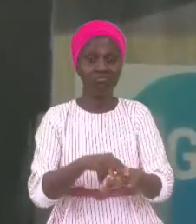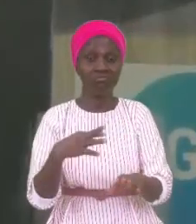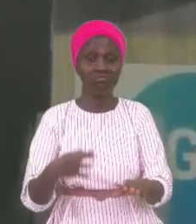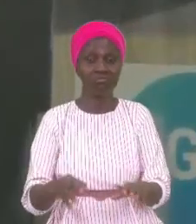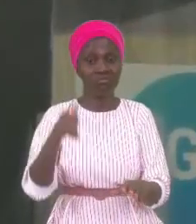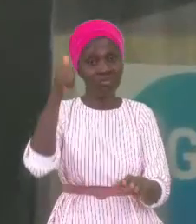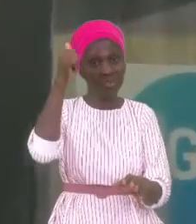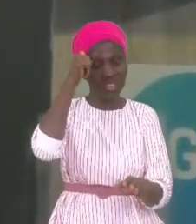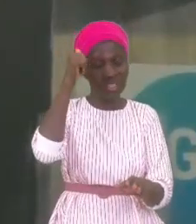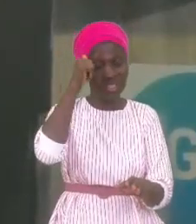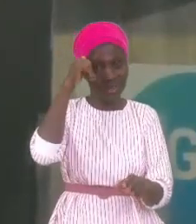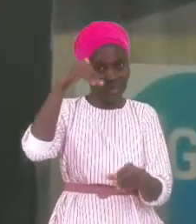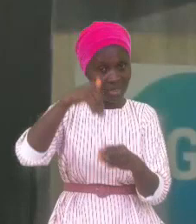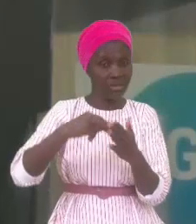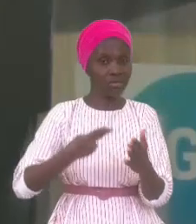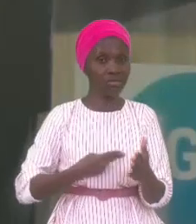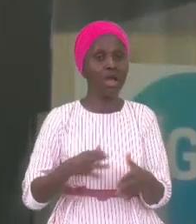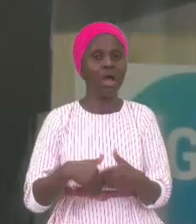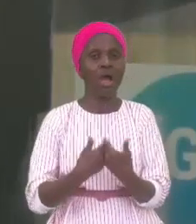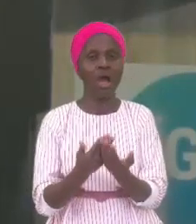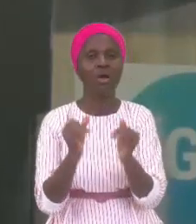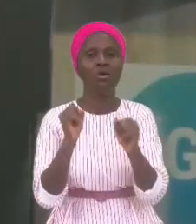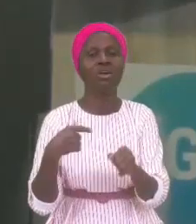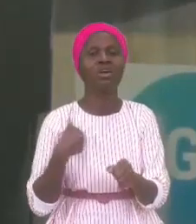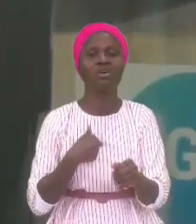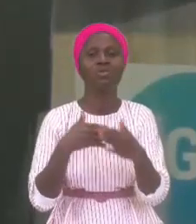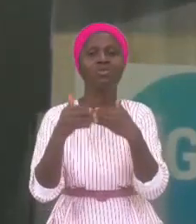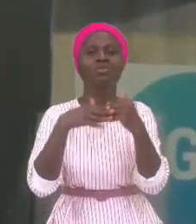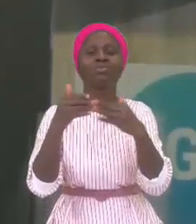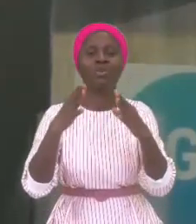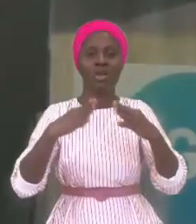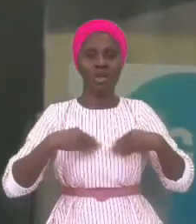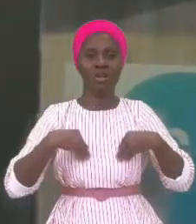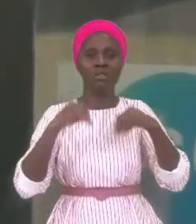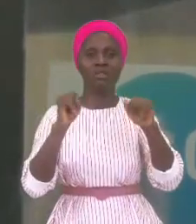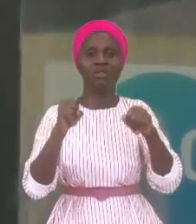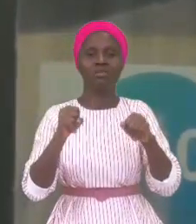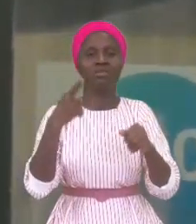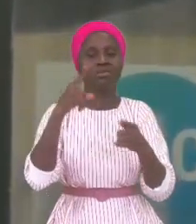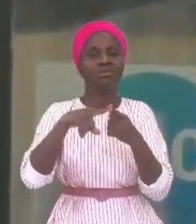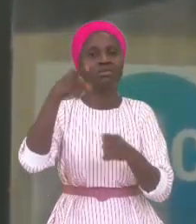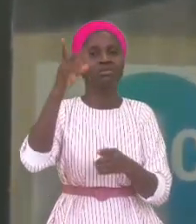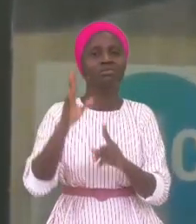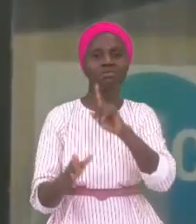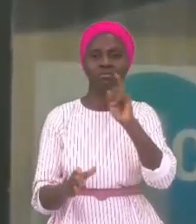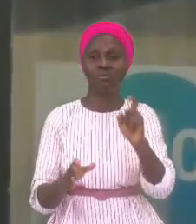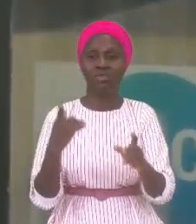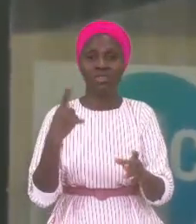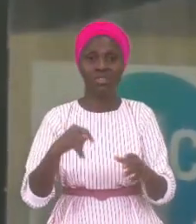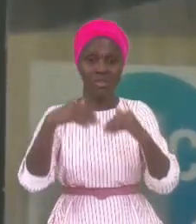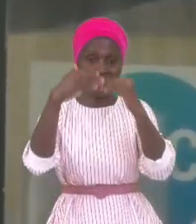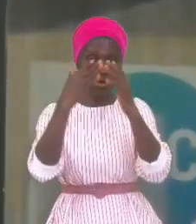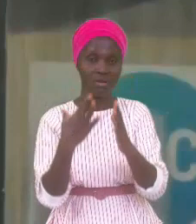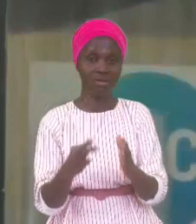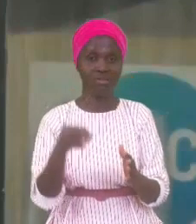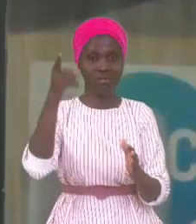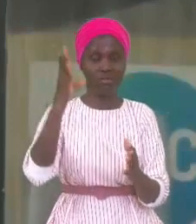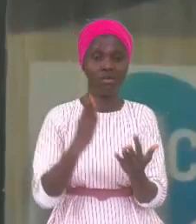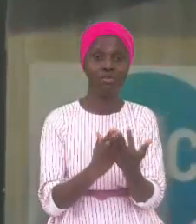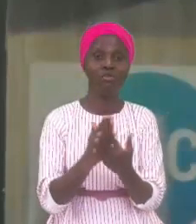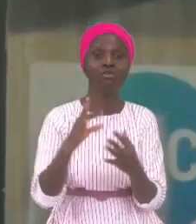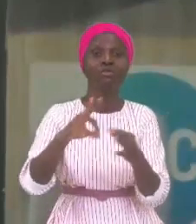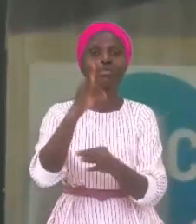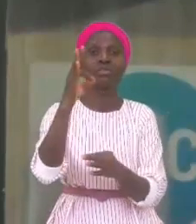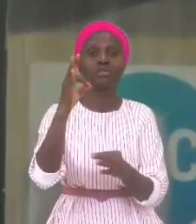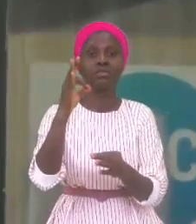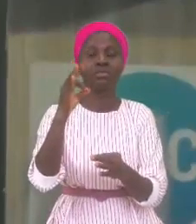us, how can we build continually, acceptably, the habitation of God through the Spirit? So the